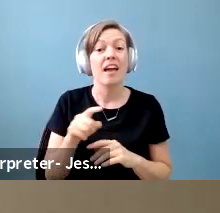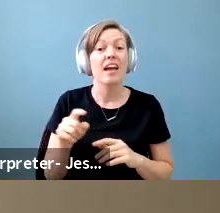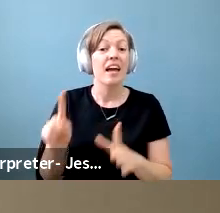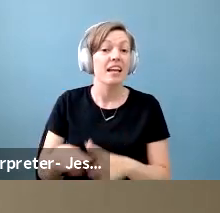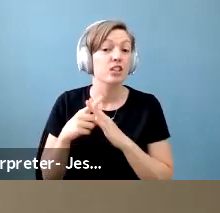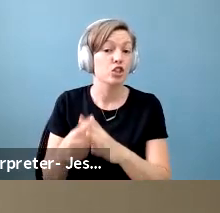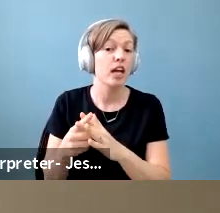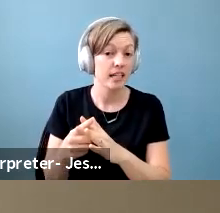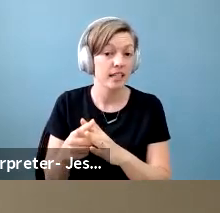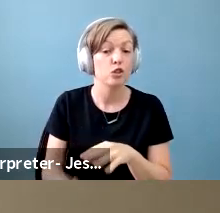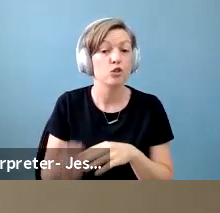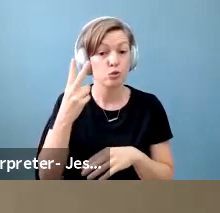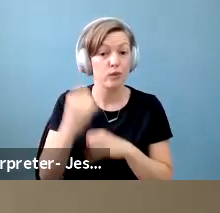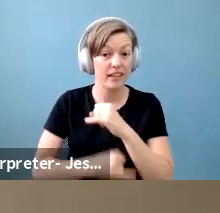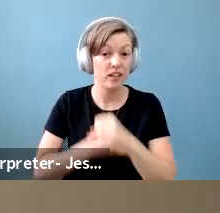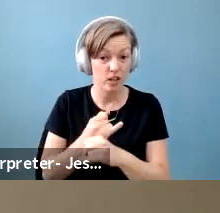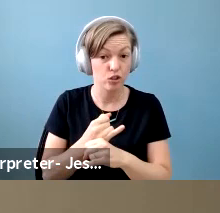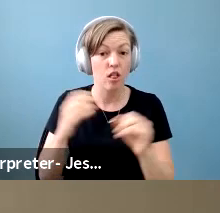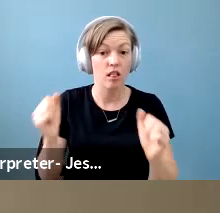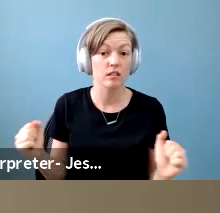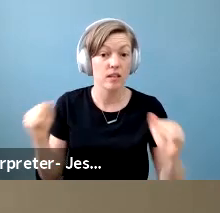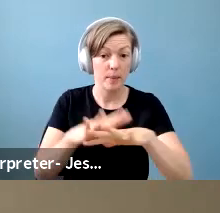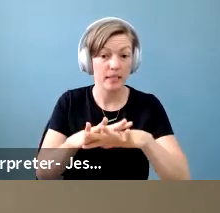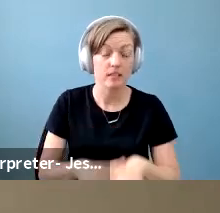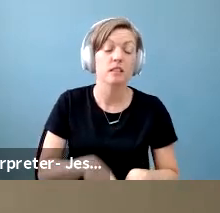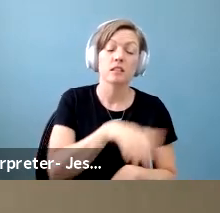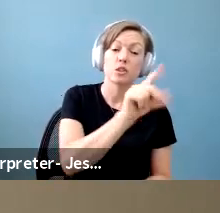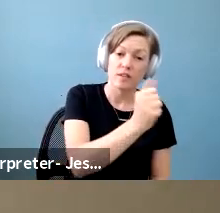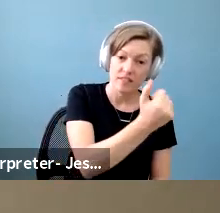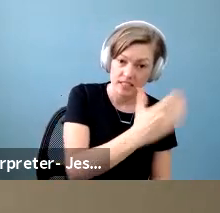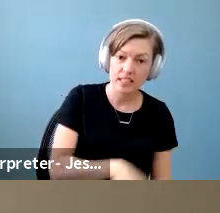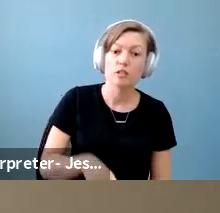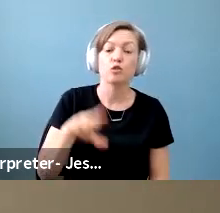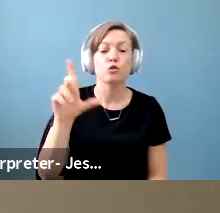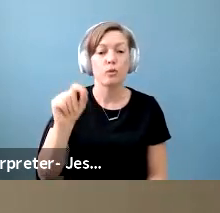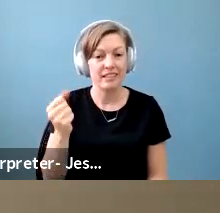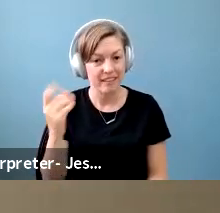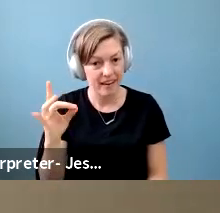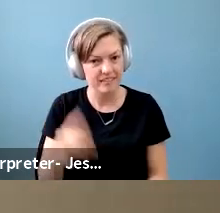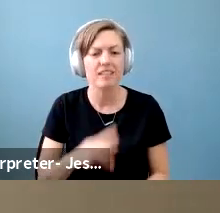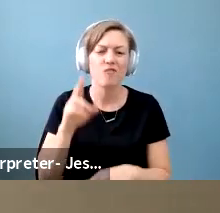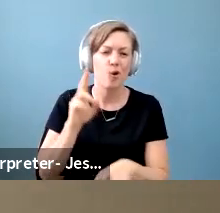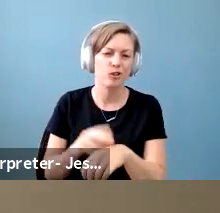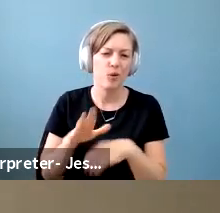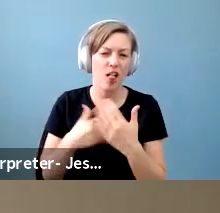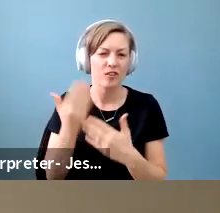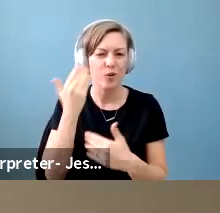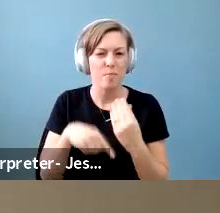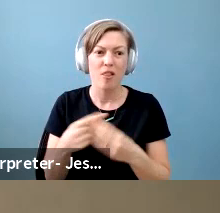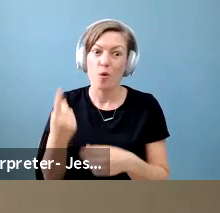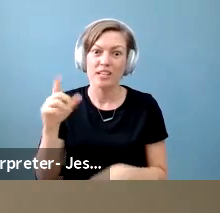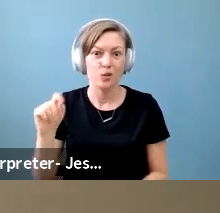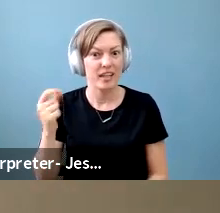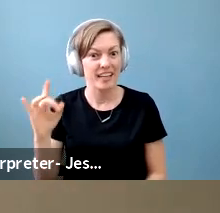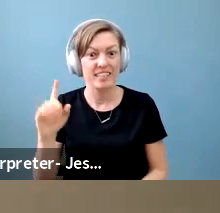initiated 2 international summits, one in 2015, one in 2018. Of course, we all know about the one in 2018